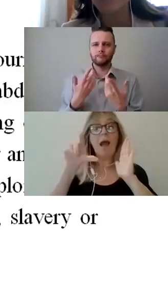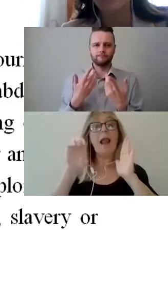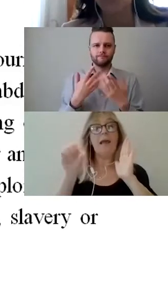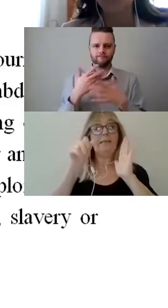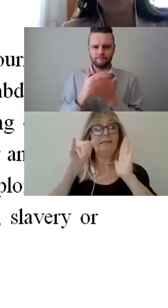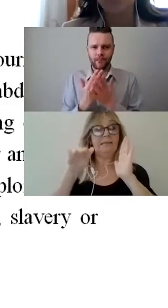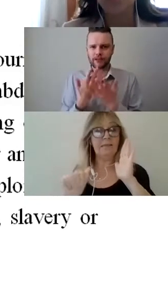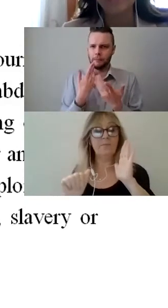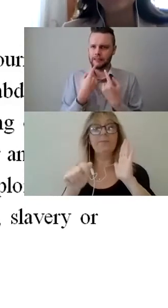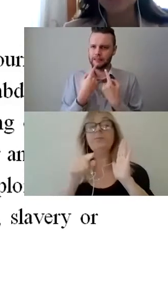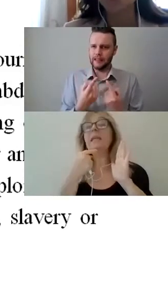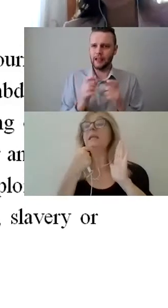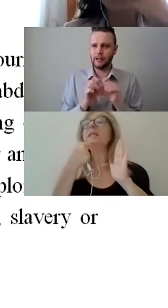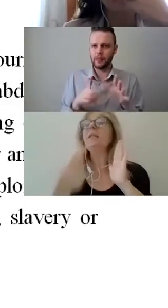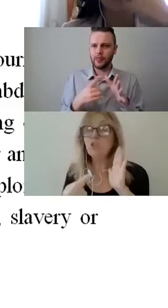already mentioned by Alessia,